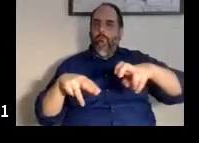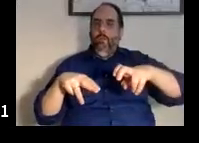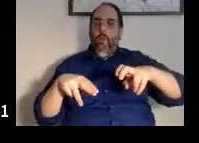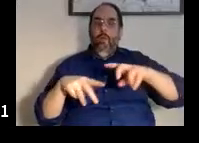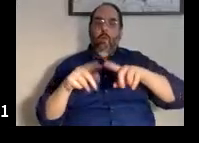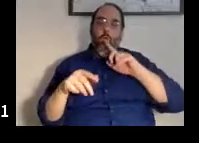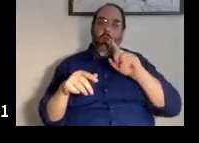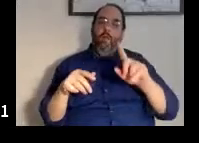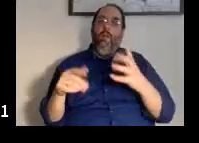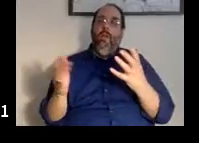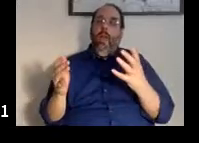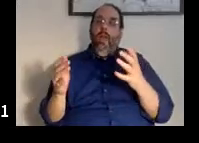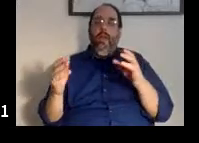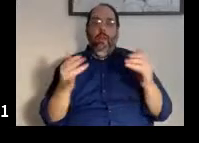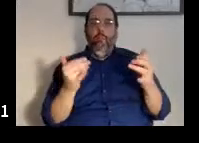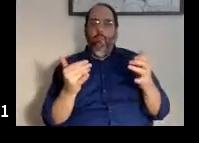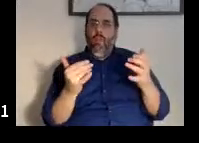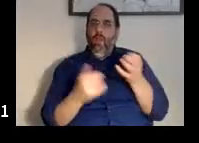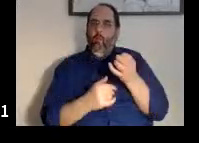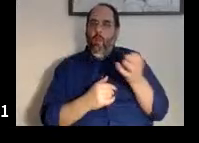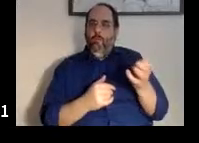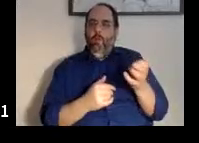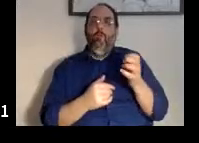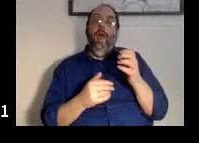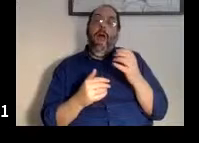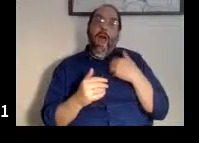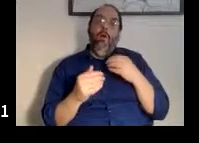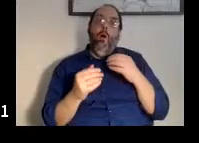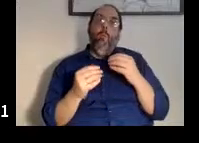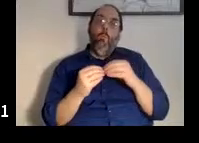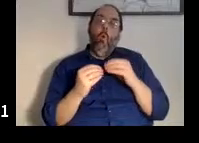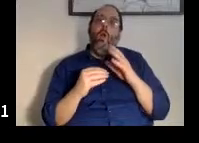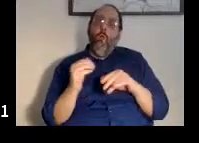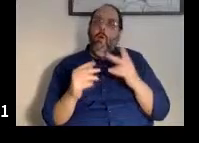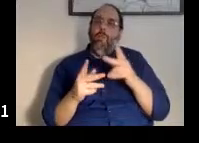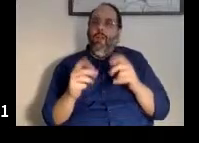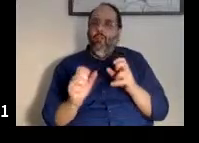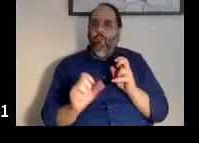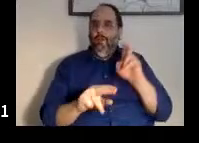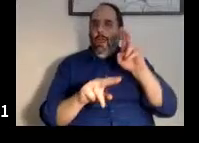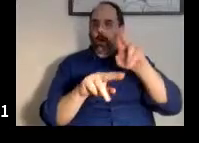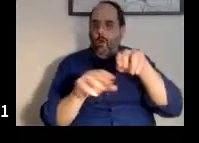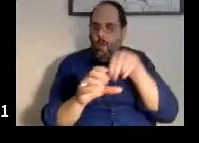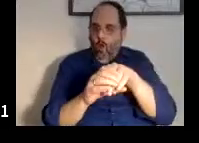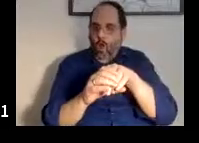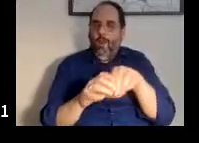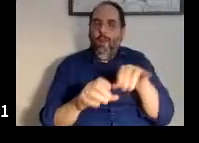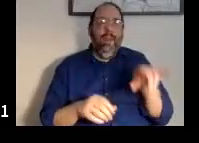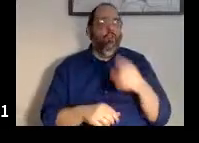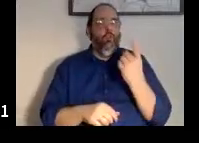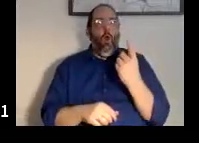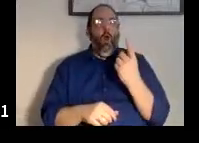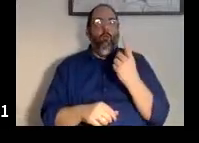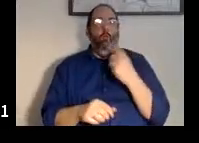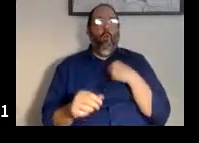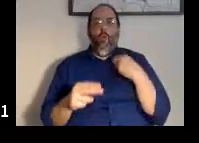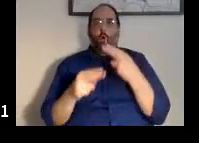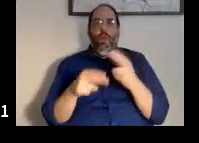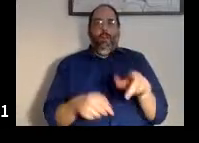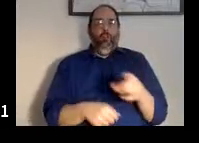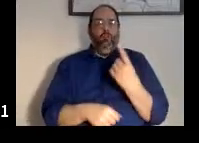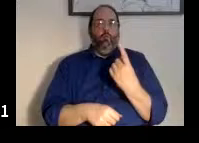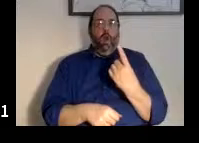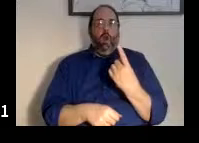play component where there's more than one opportunity to get on. We would consider that just one, and you could consider